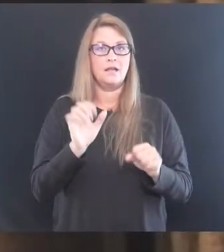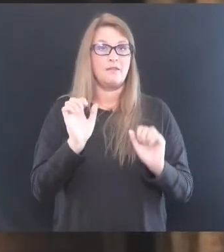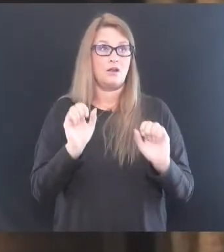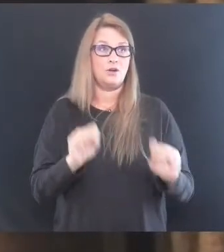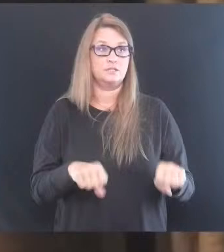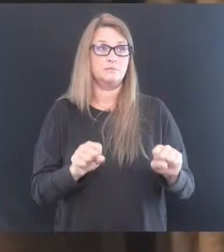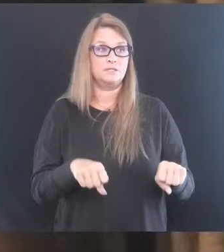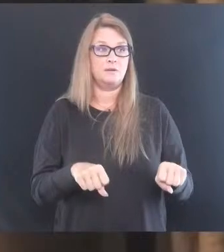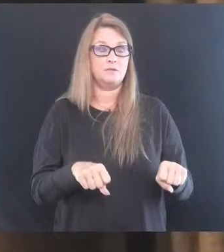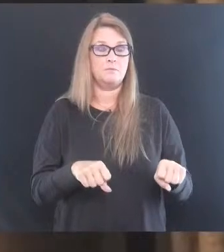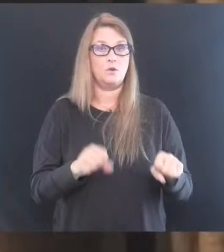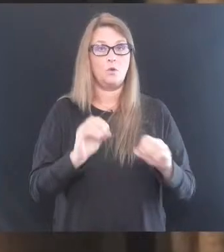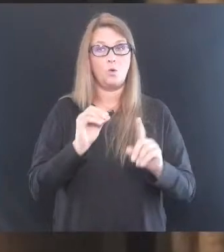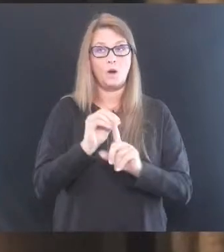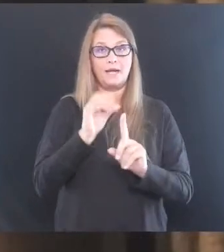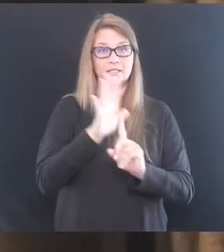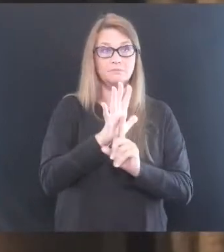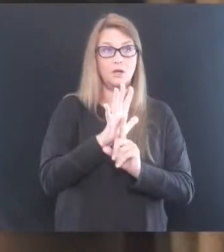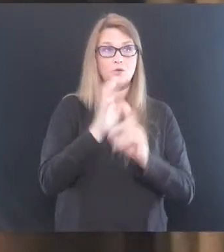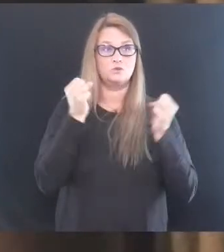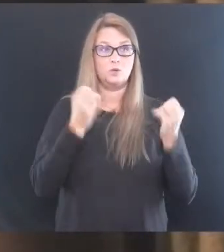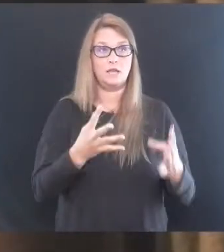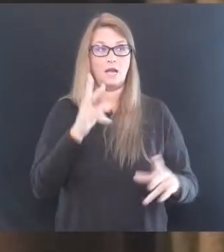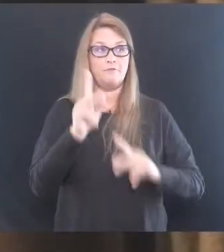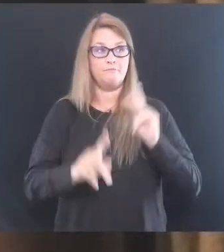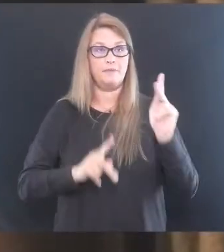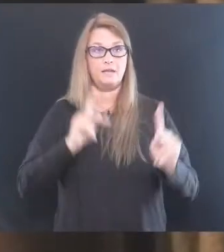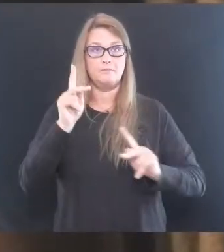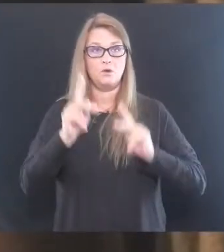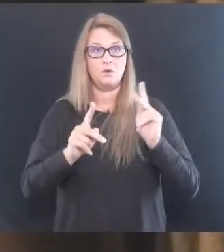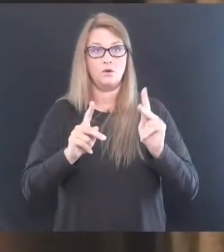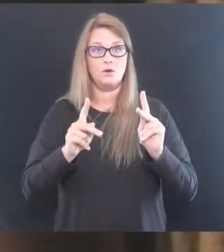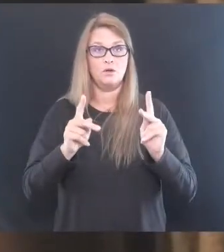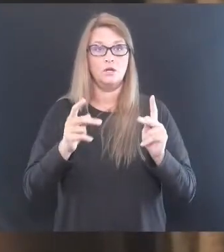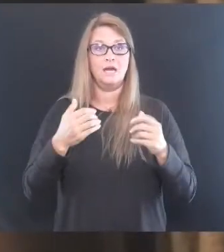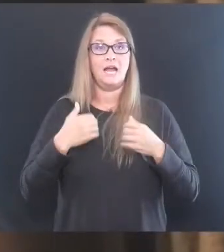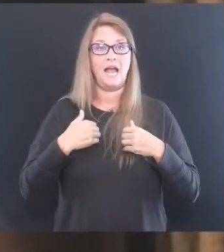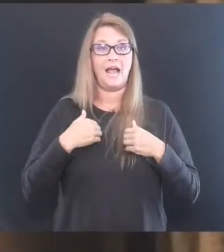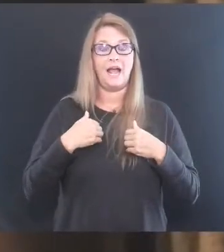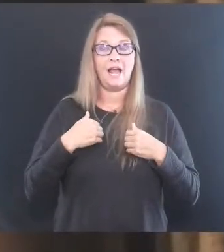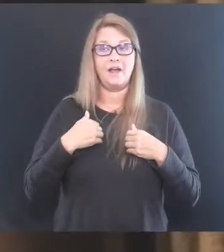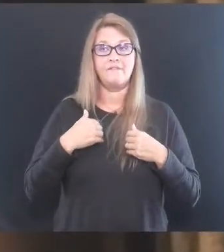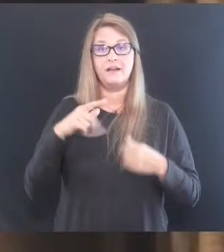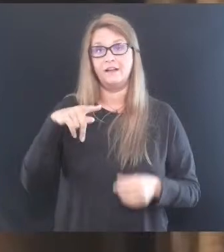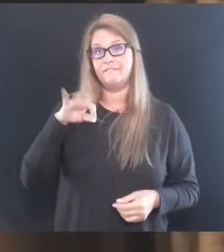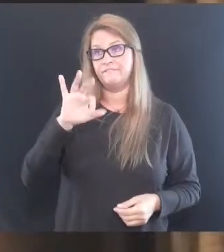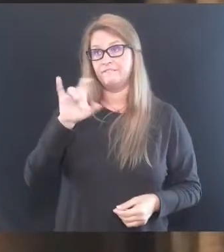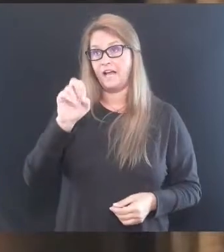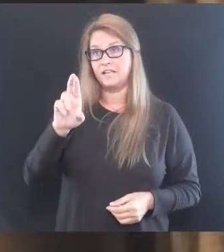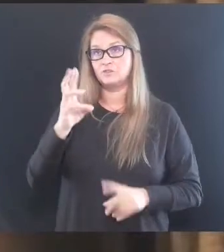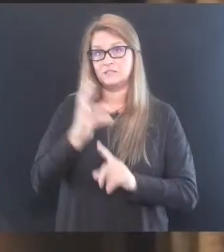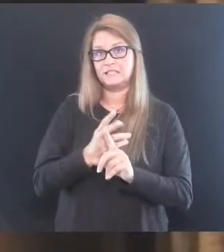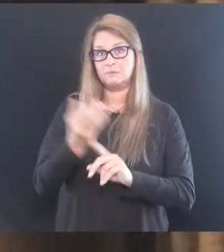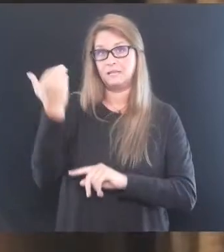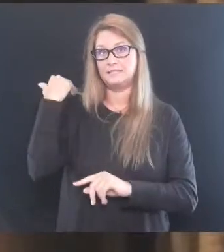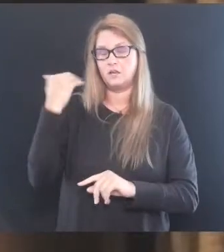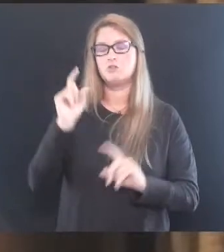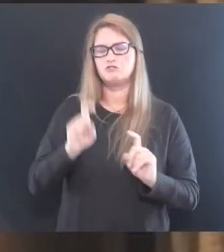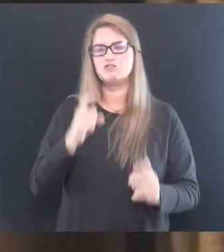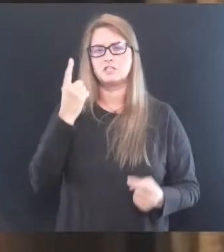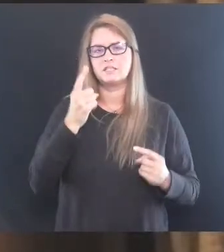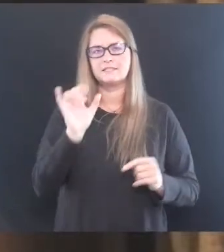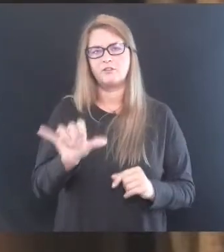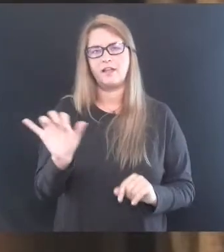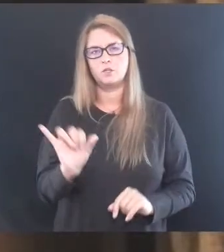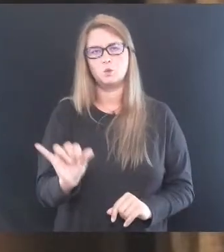susceptible or exposed to a lot of people would also, who got Pfizer vaccine 6 months ago or more, should also consider that. Thank you.